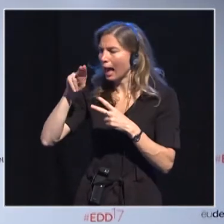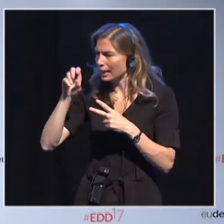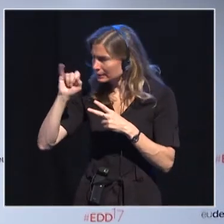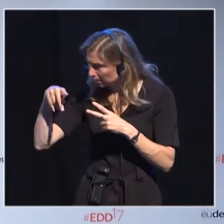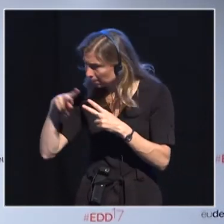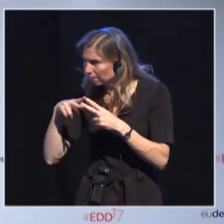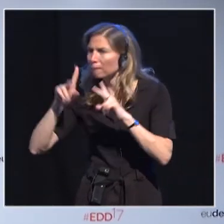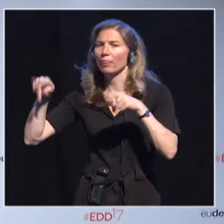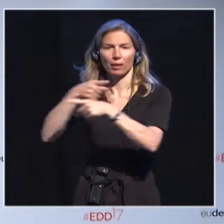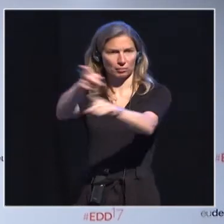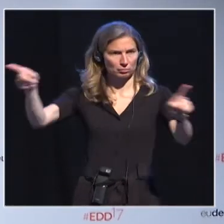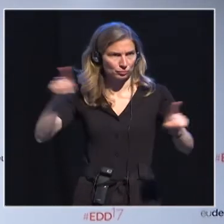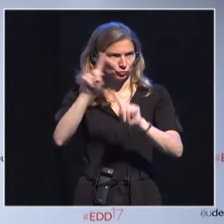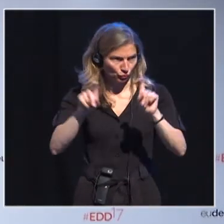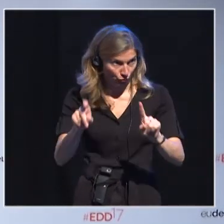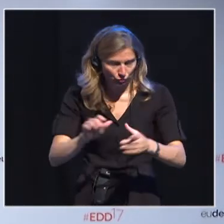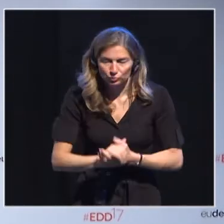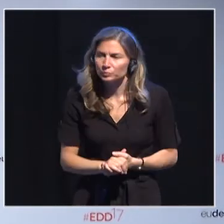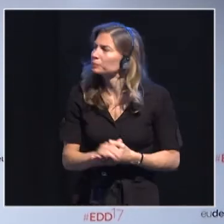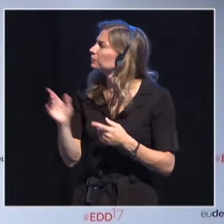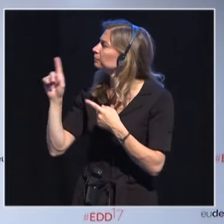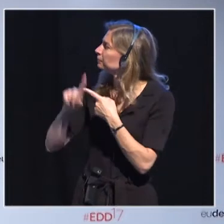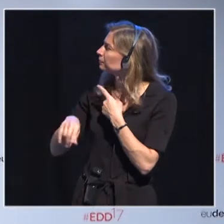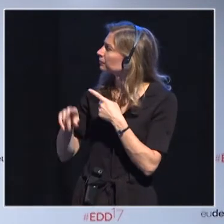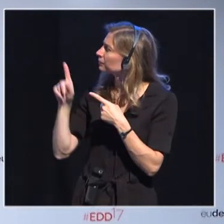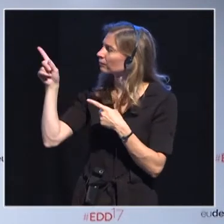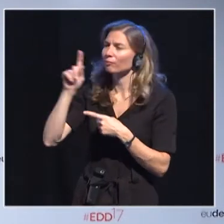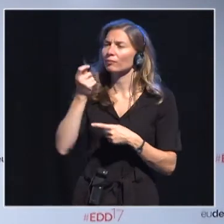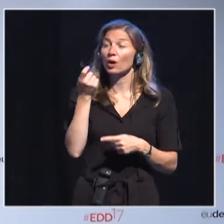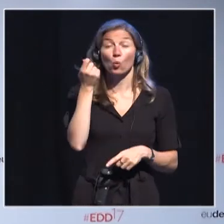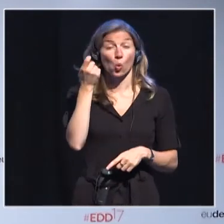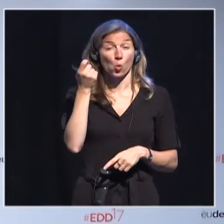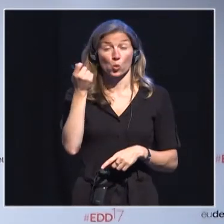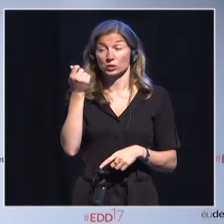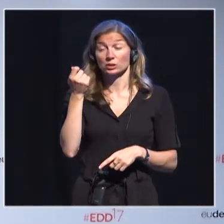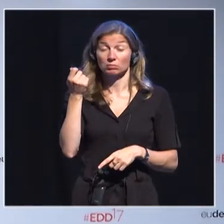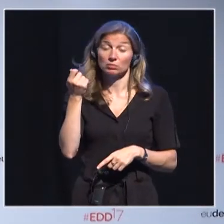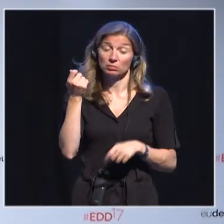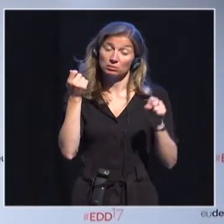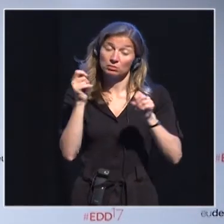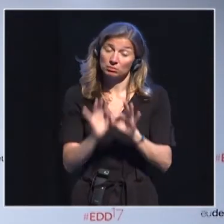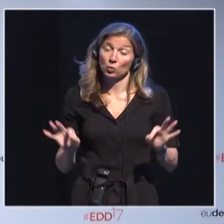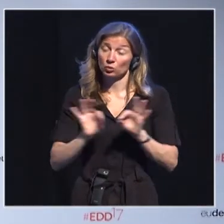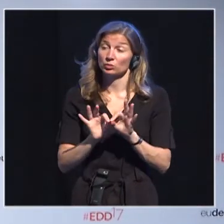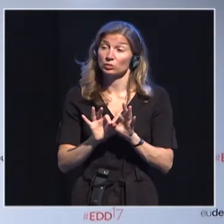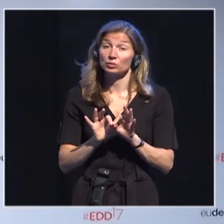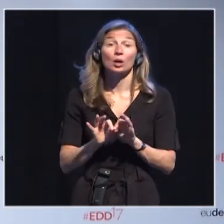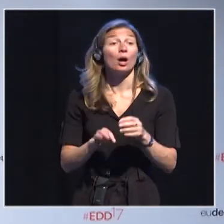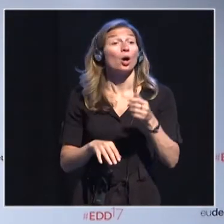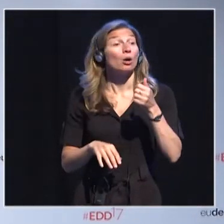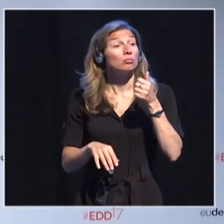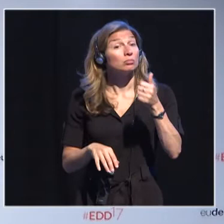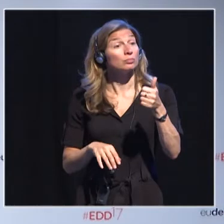The question about cost is very important. Now, there's a good piece of news here, which is that we tend